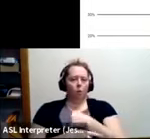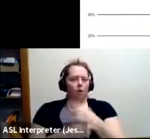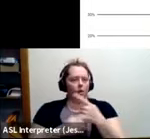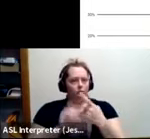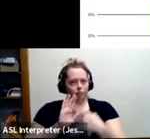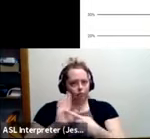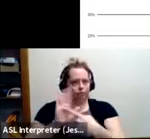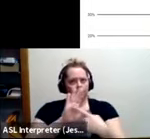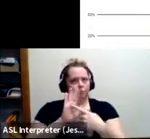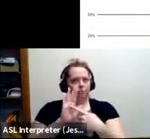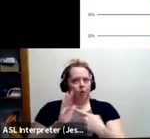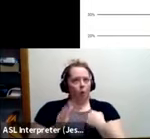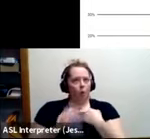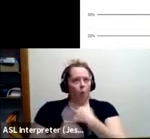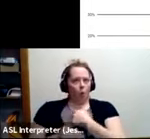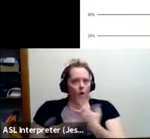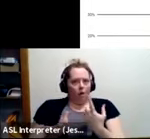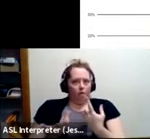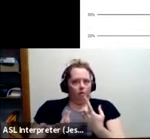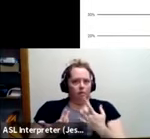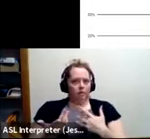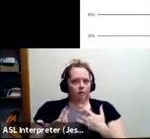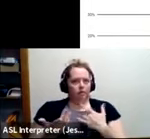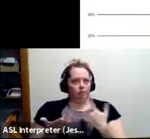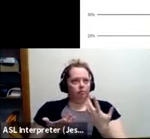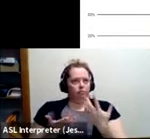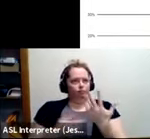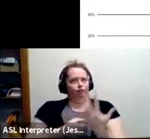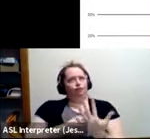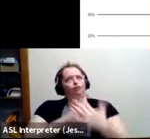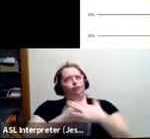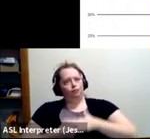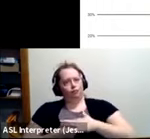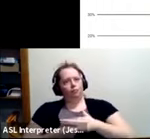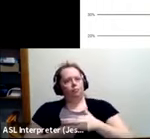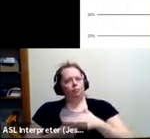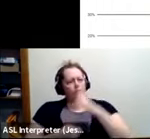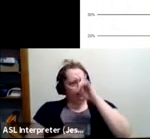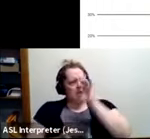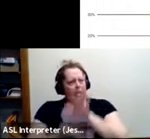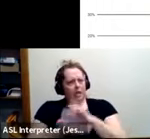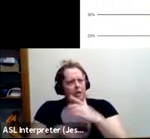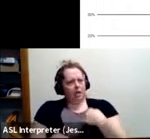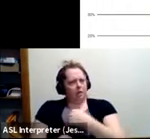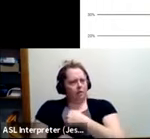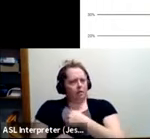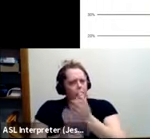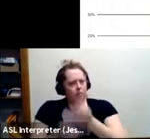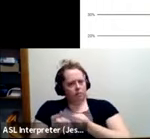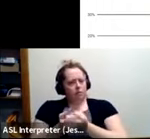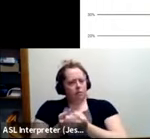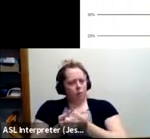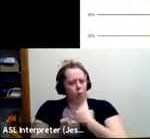providers accountable for mistreatment, believe us, back us, like we back our cisgender communities.